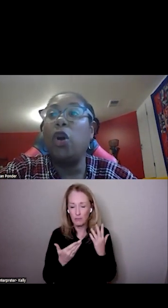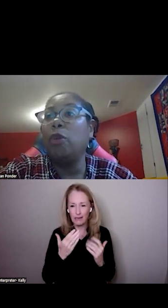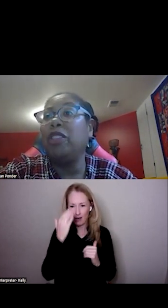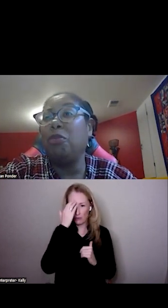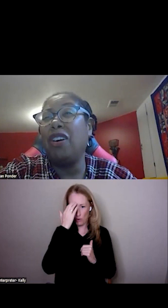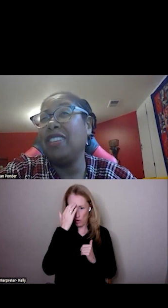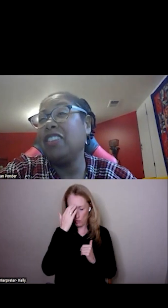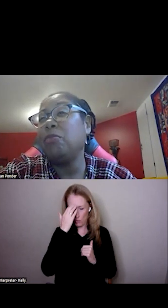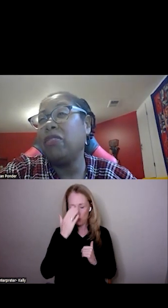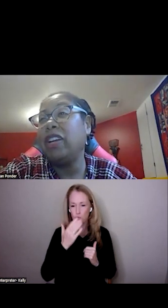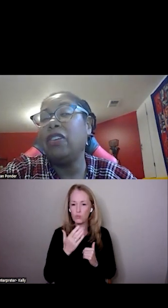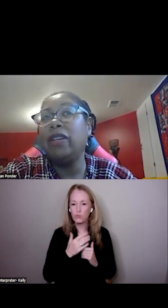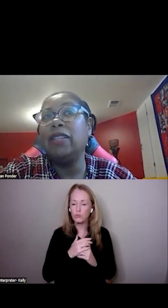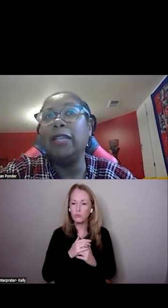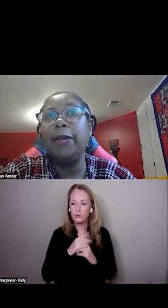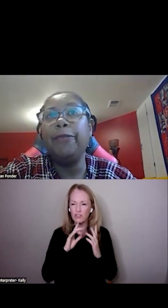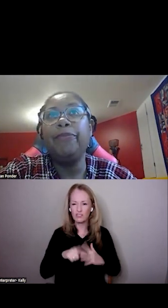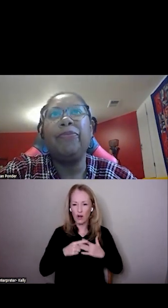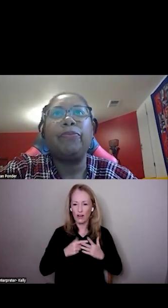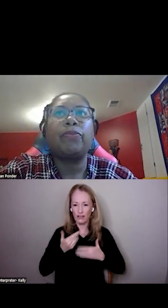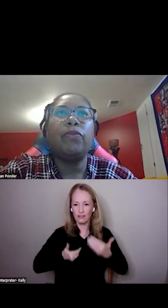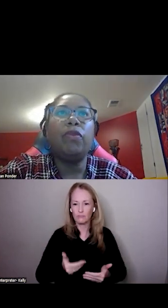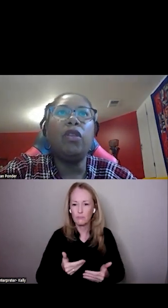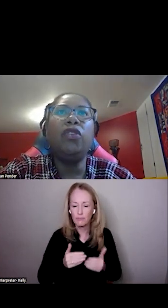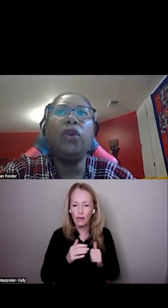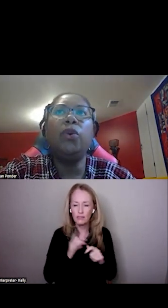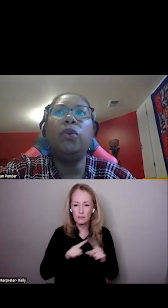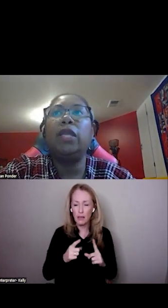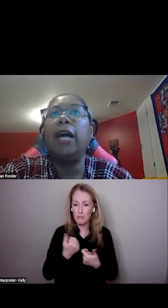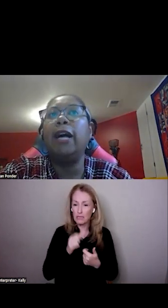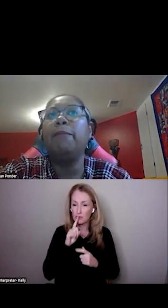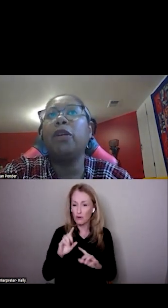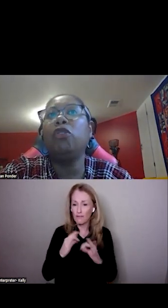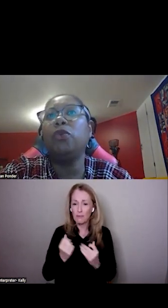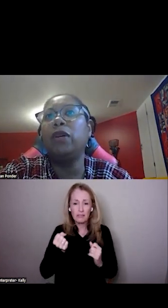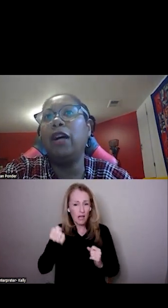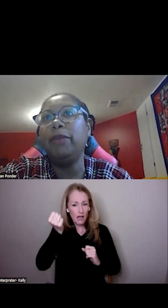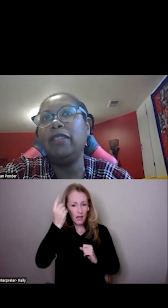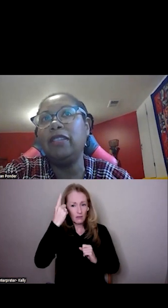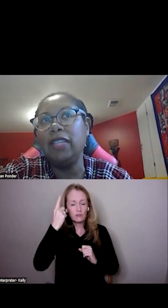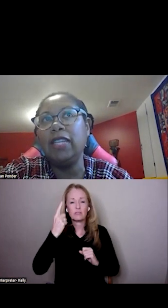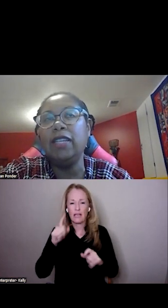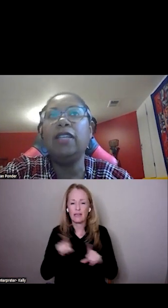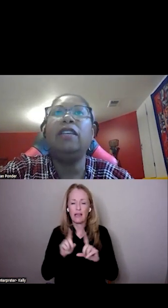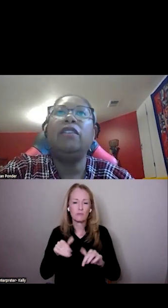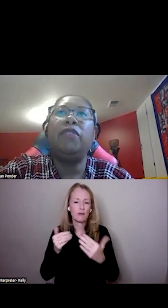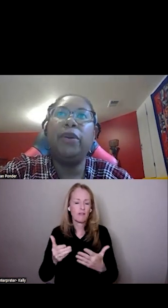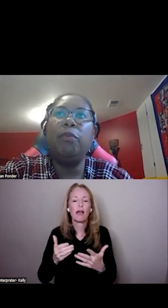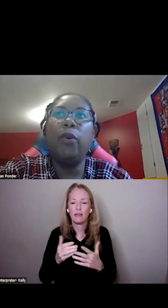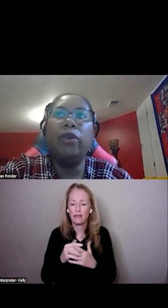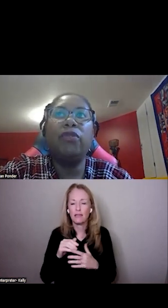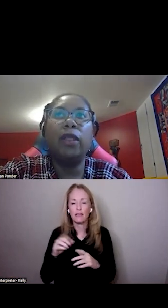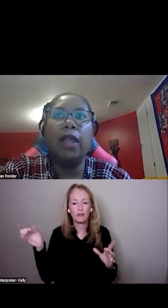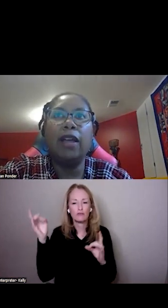aren't harmed in the process of providing crisis care. So cultural competency,